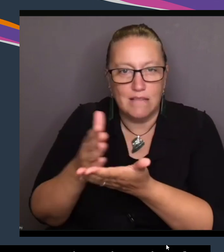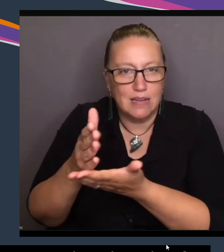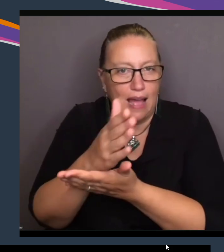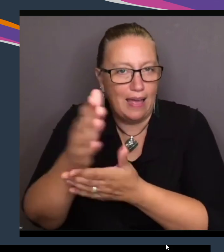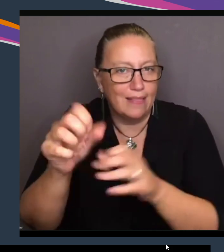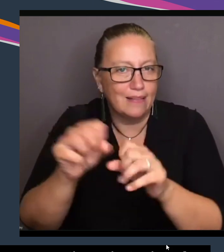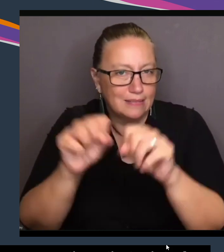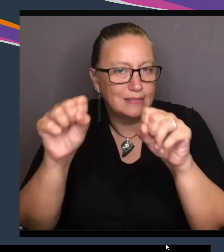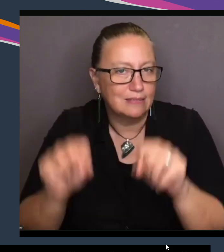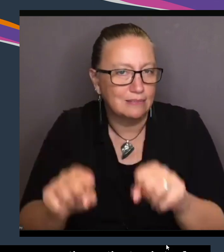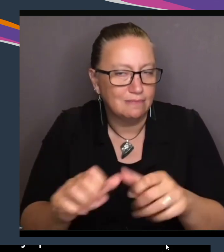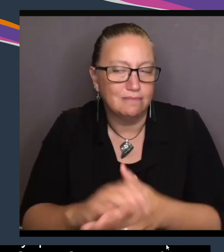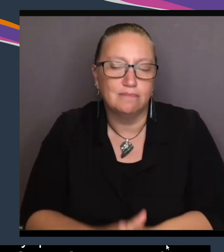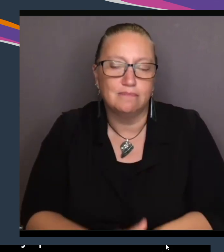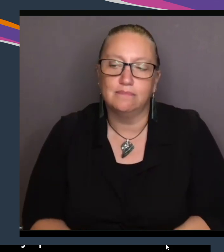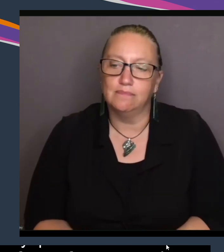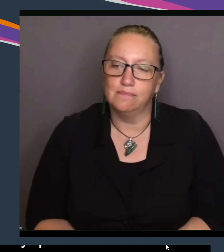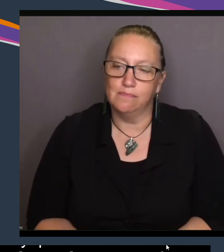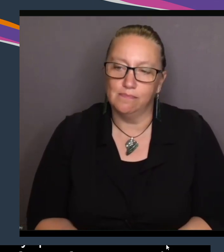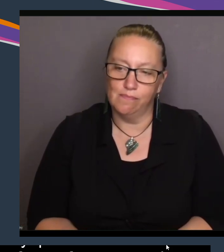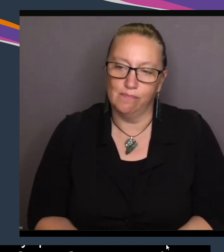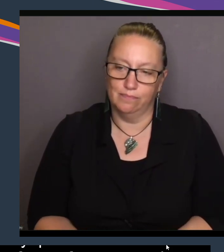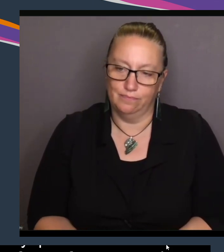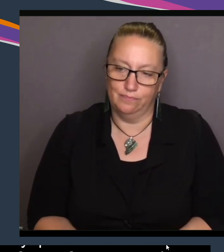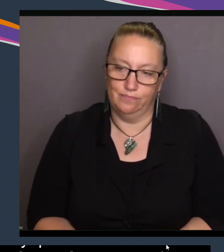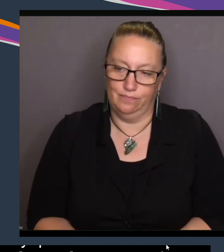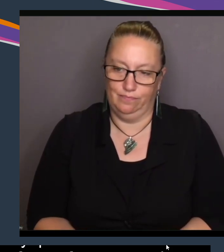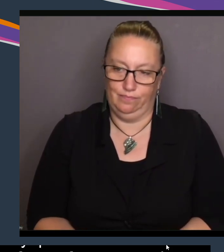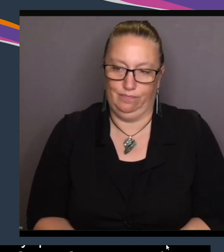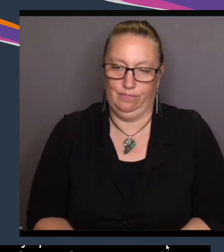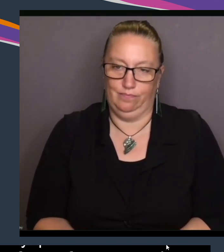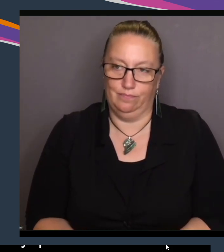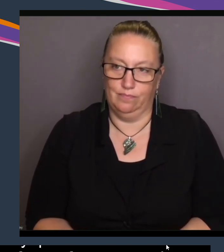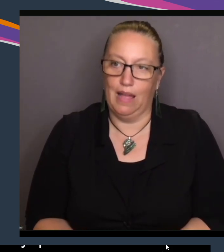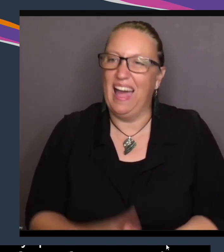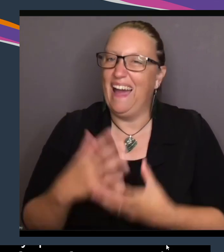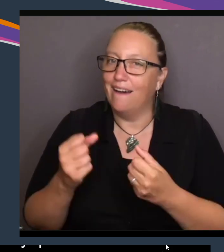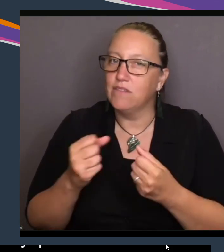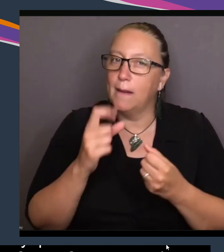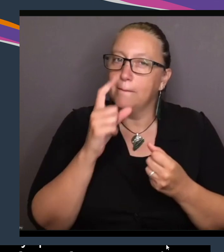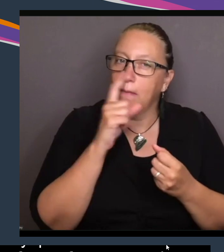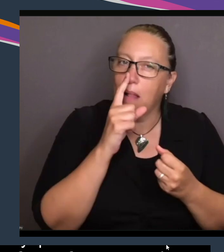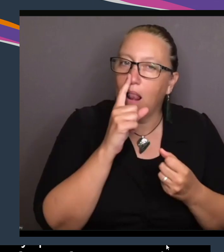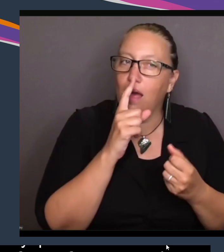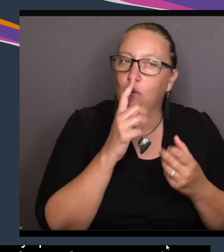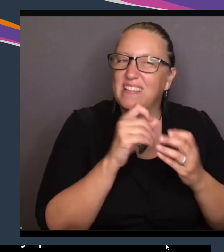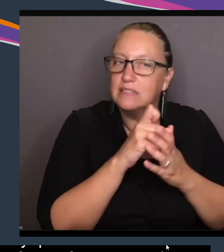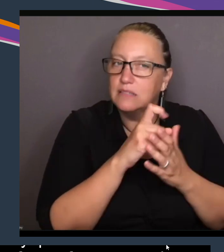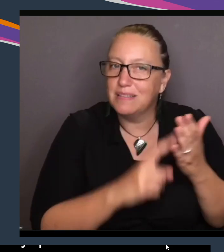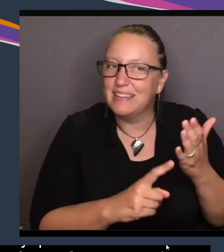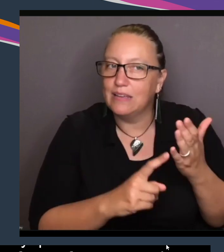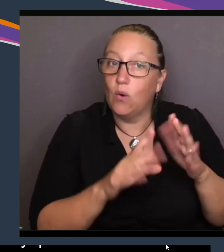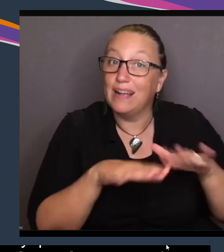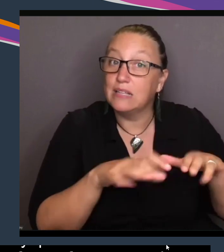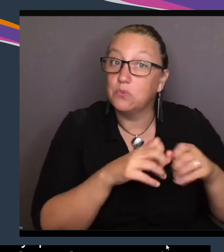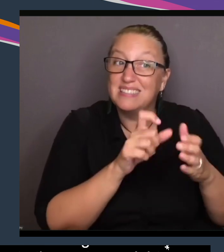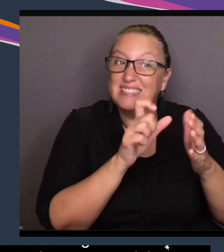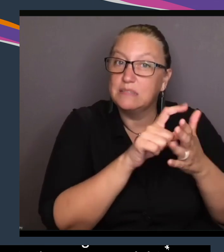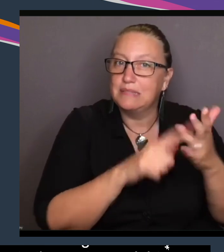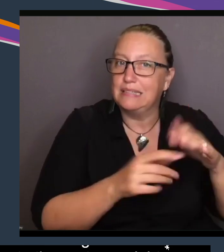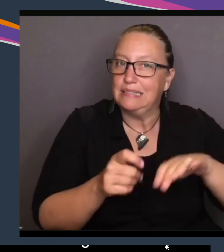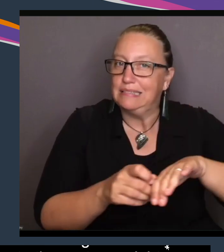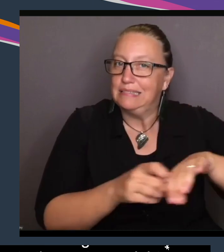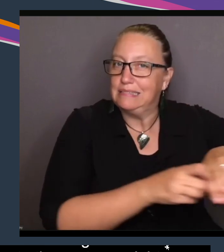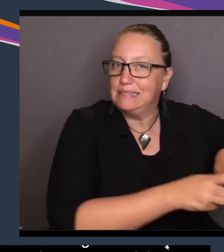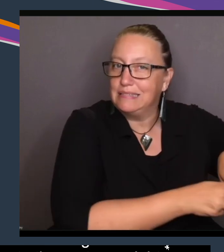actually keep people with disabilities or the kids with disabilities a bit away from the mainstream or from society because